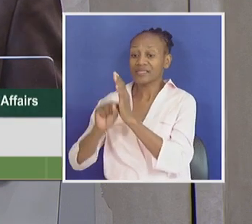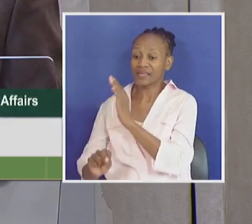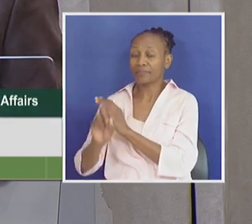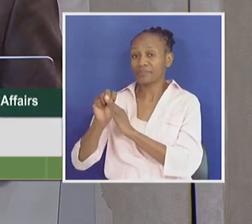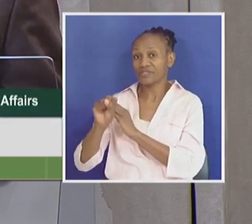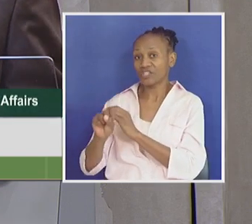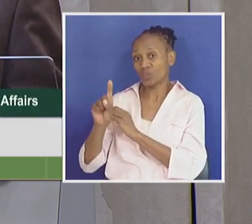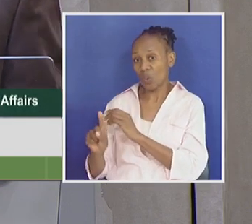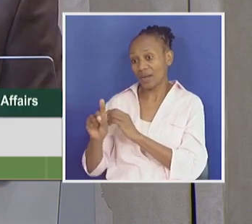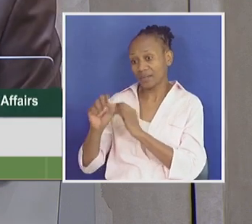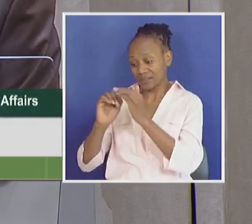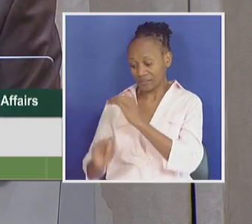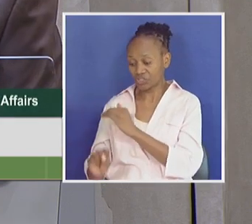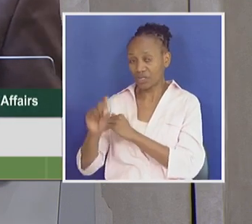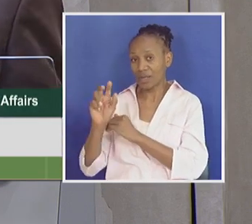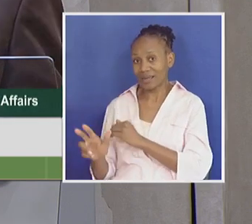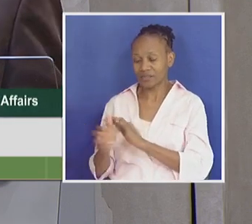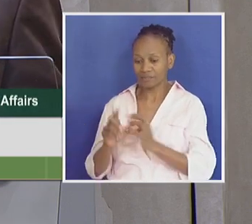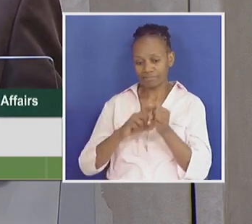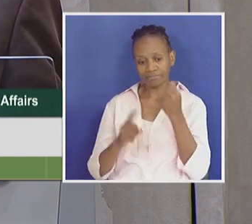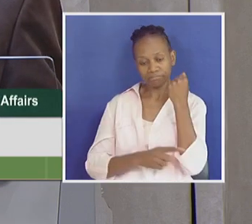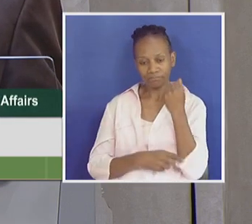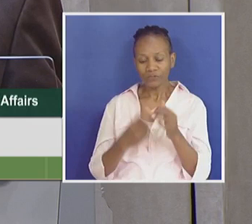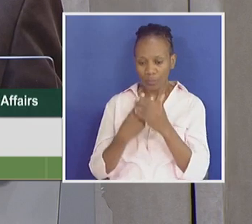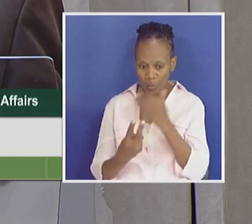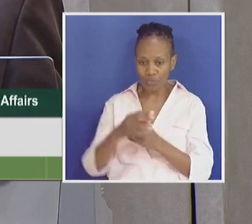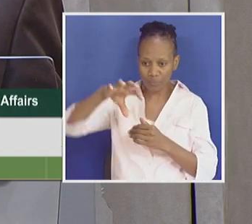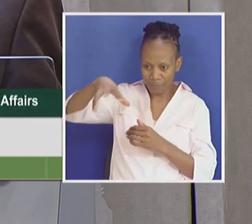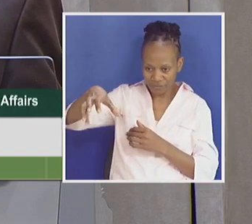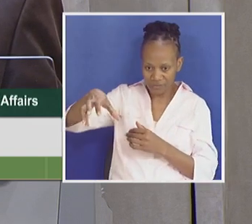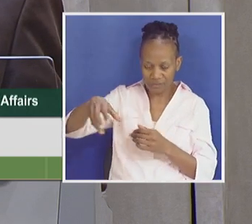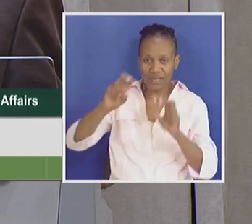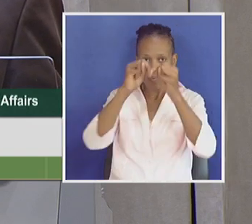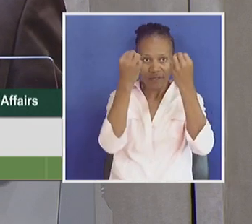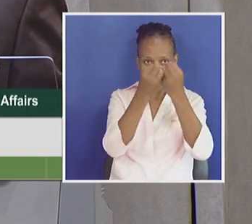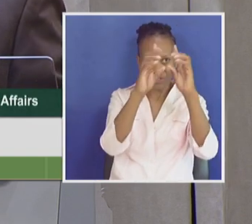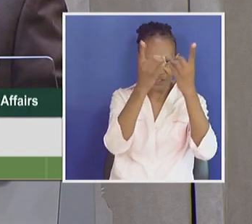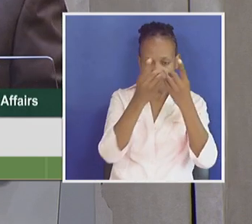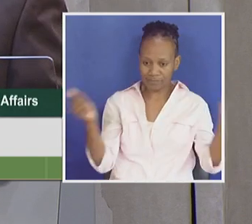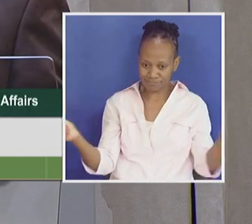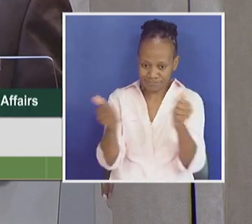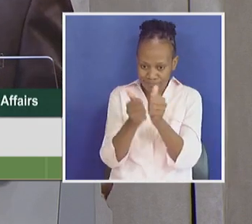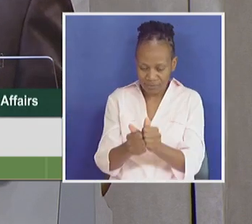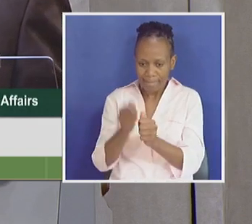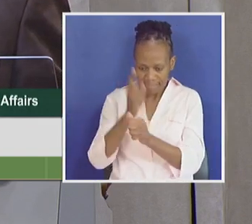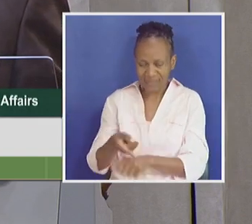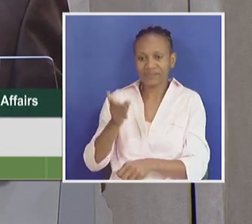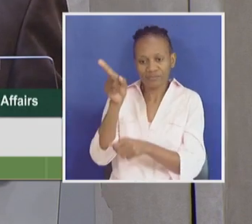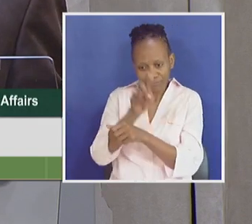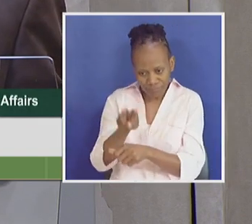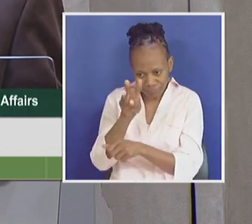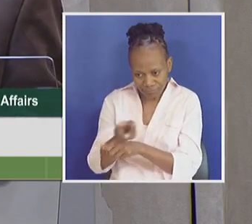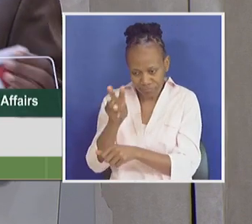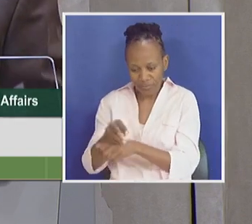1, subsection 8. Lastly, Chair, that both the province and national departments should oversee the